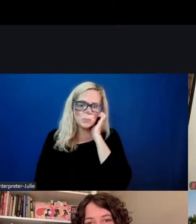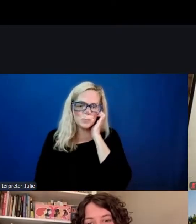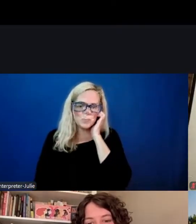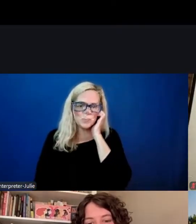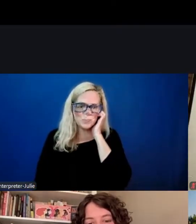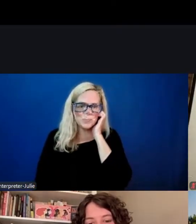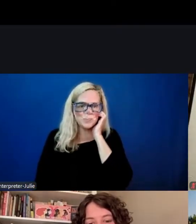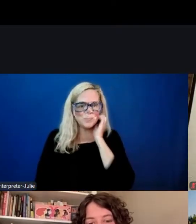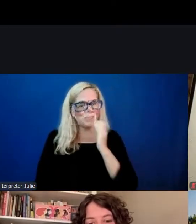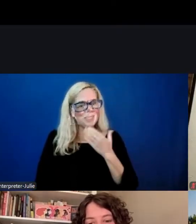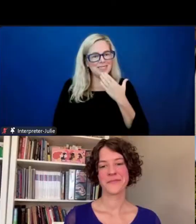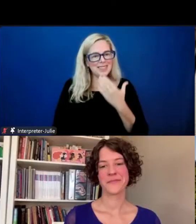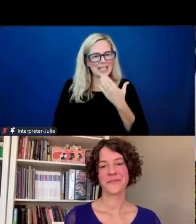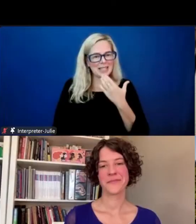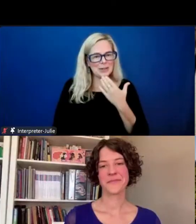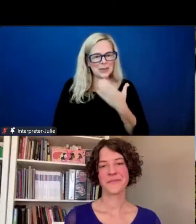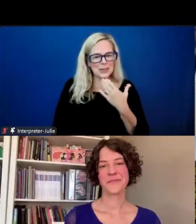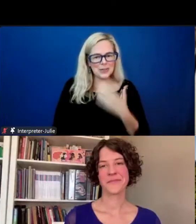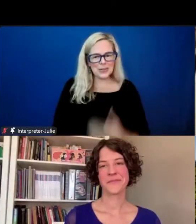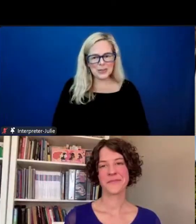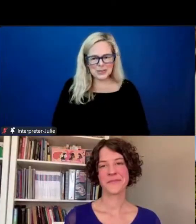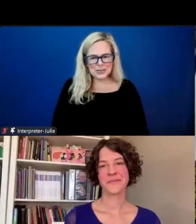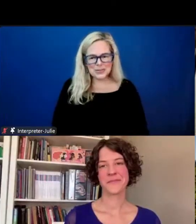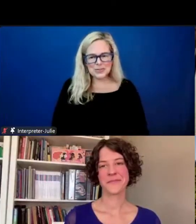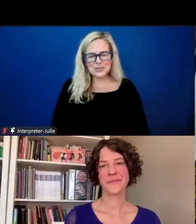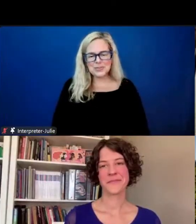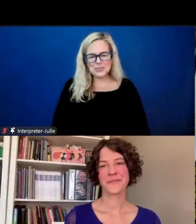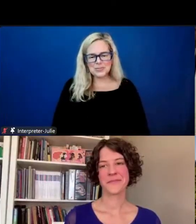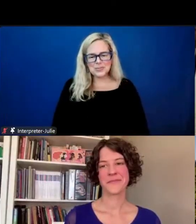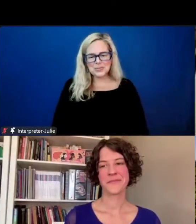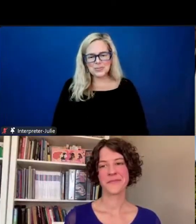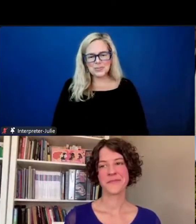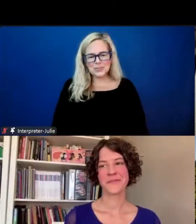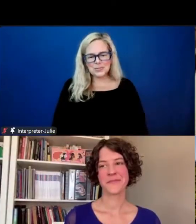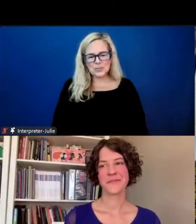Great, thank you. I'm